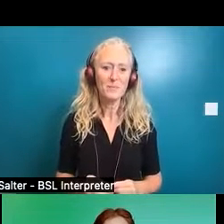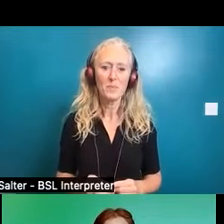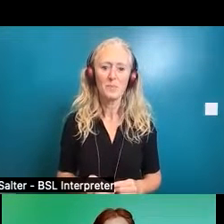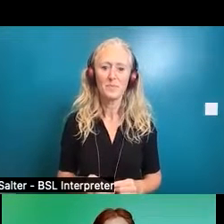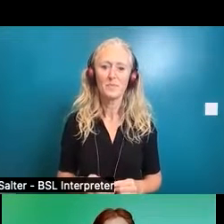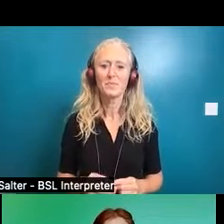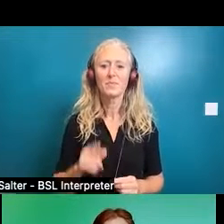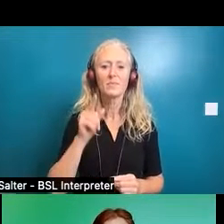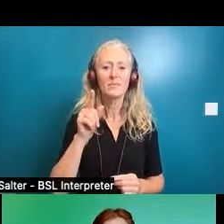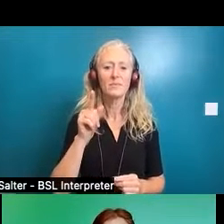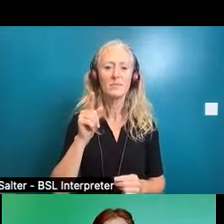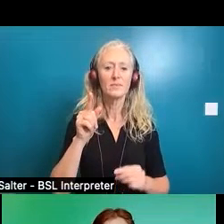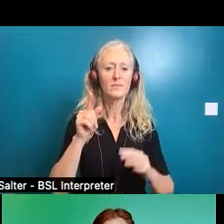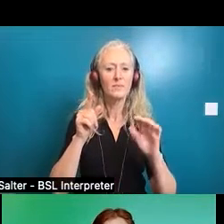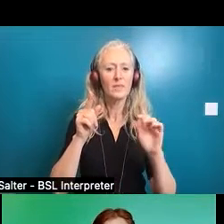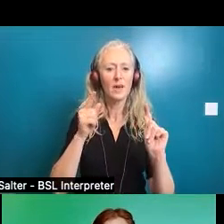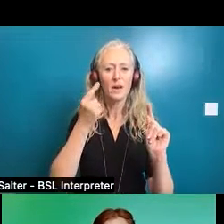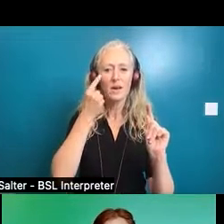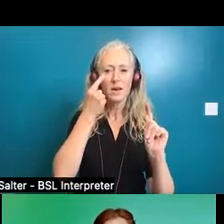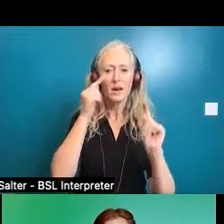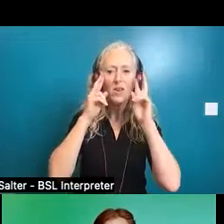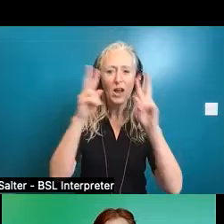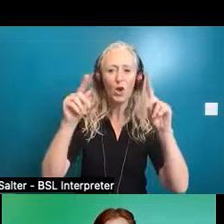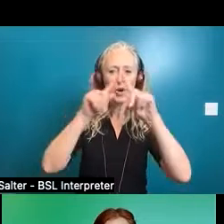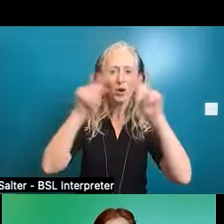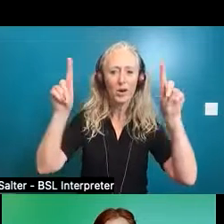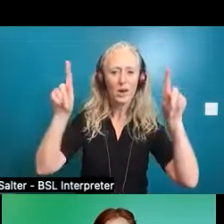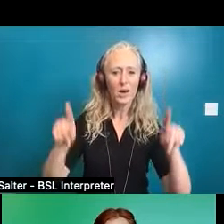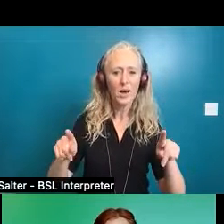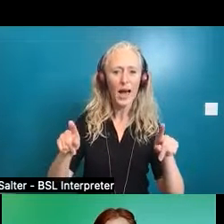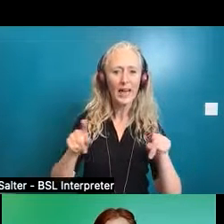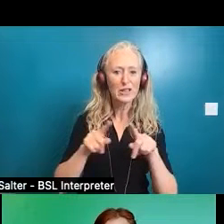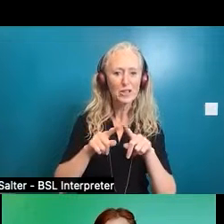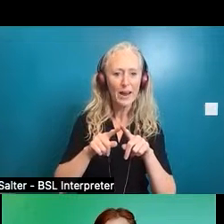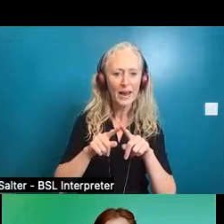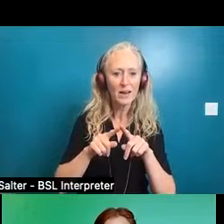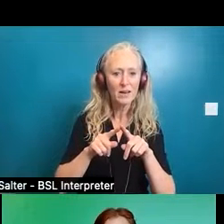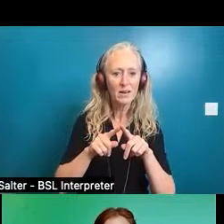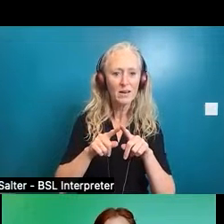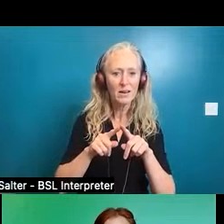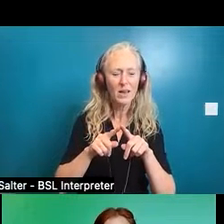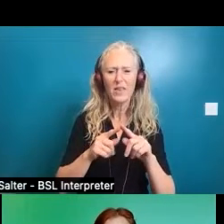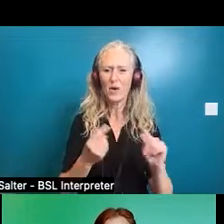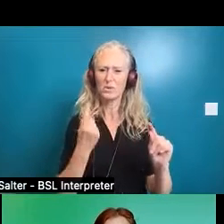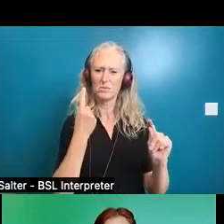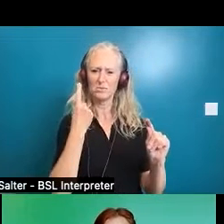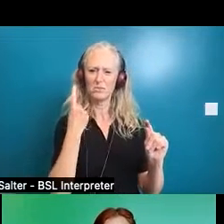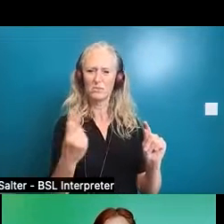behind there's a slide of an old drawing, and this chap Franz Donders was looking in with his very